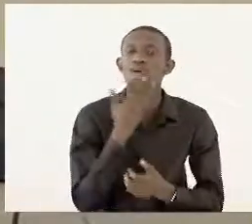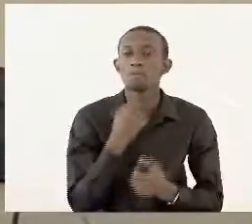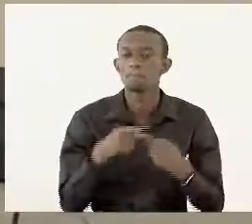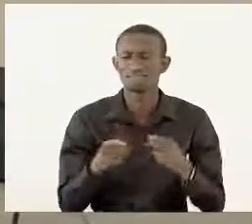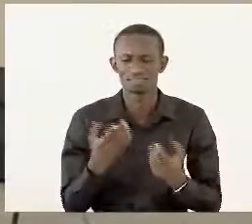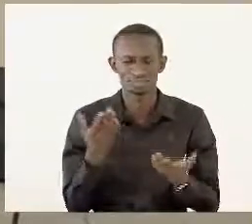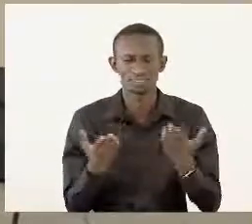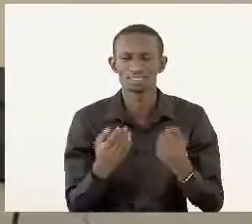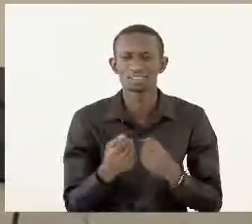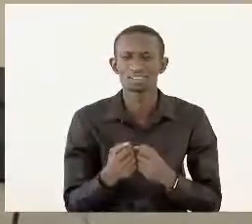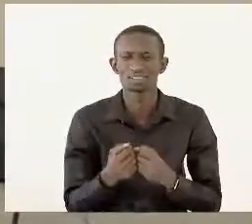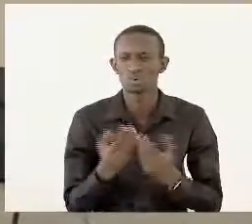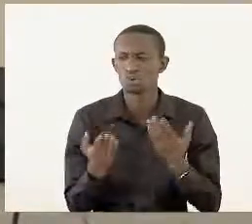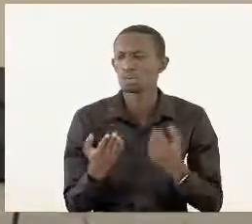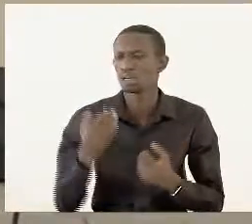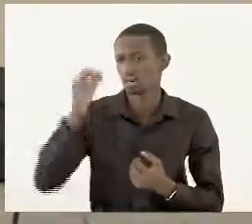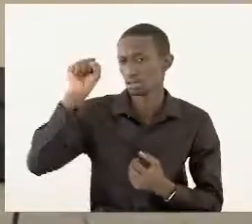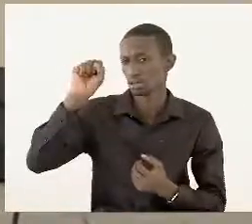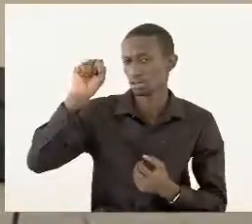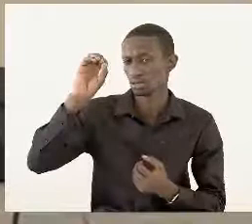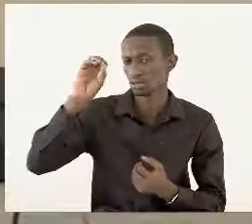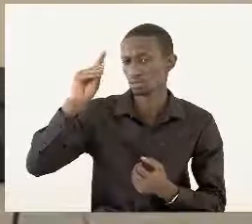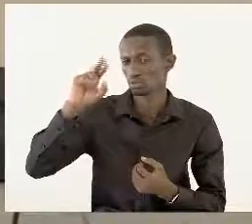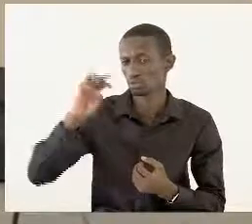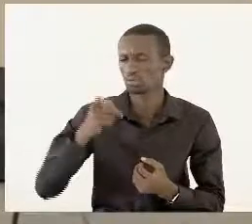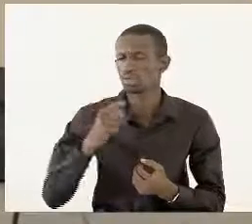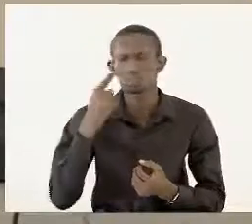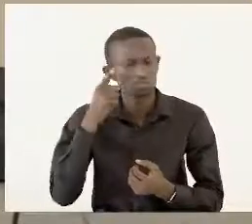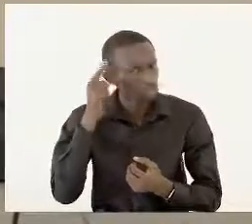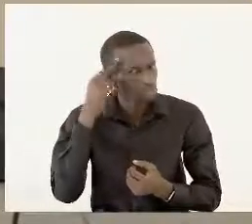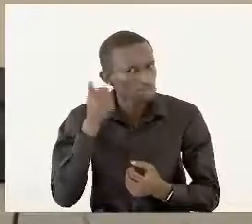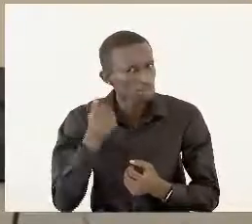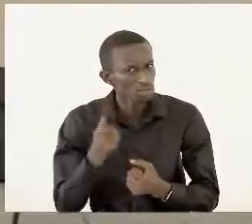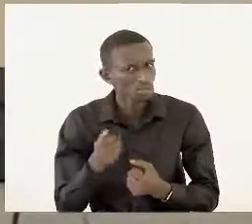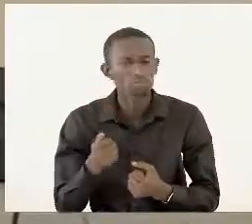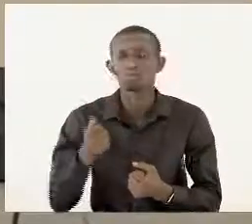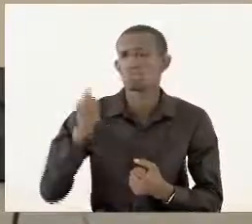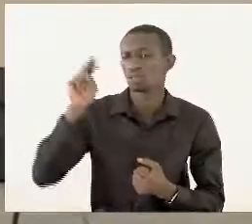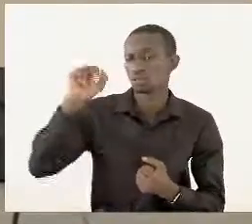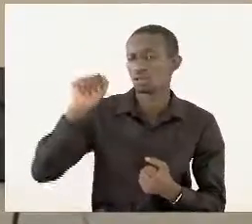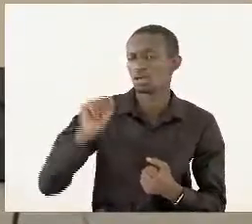compared to sodium. If you remember well, sodium exploded.